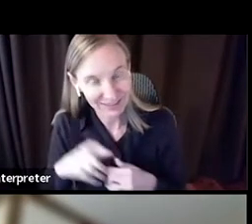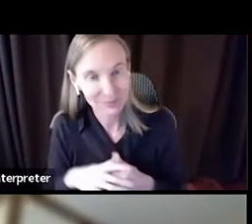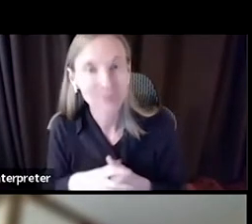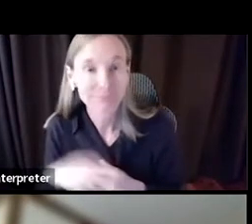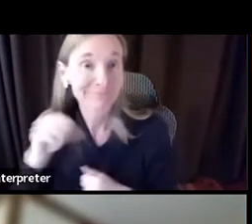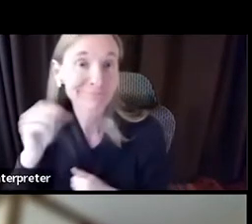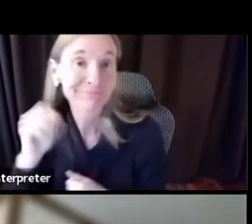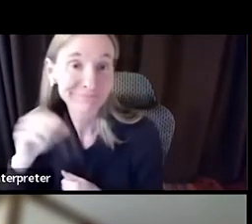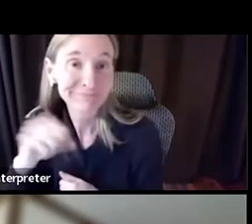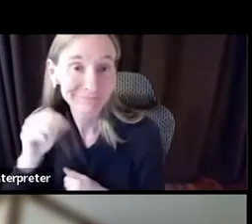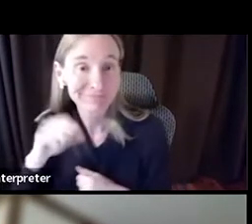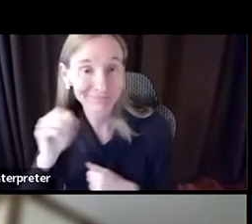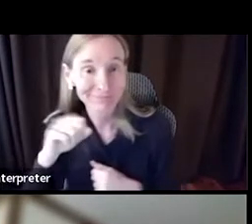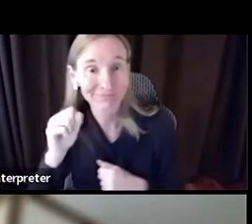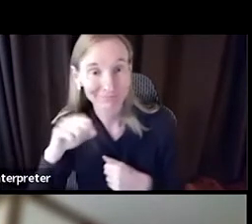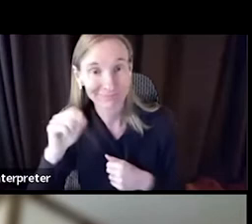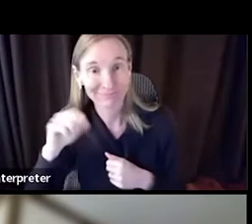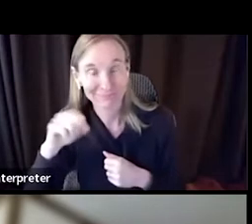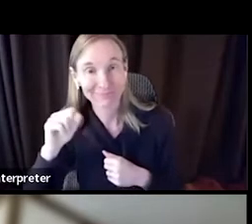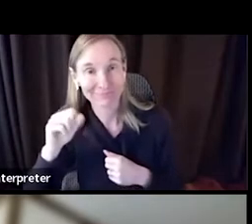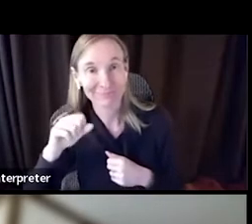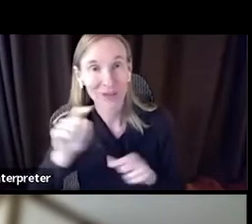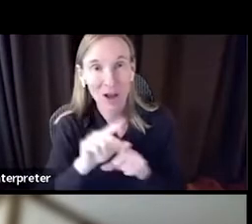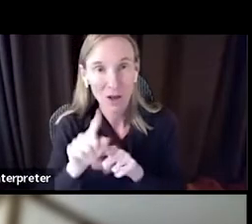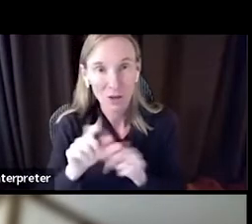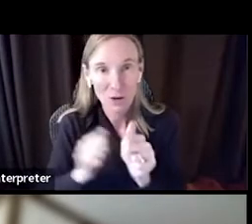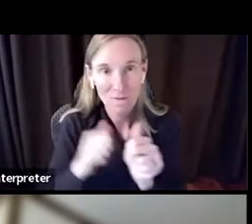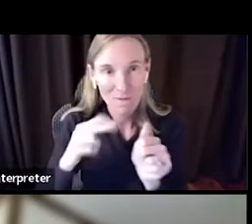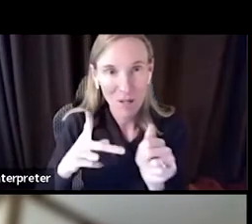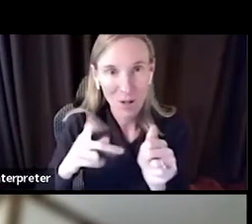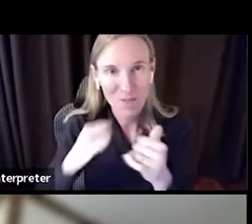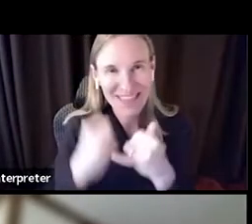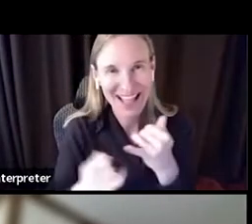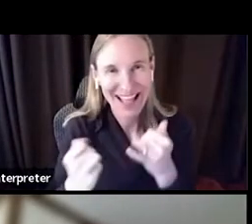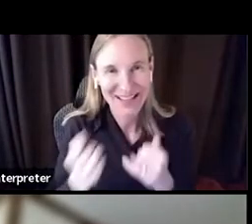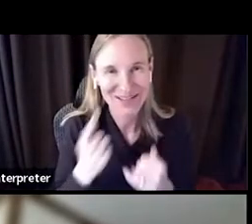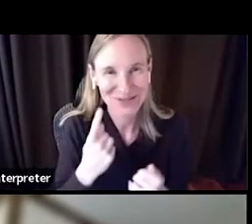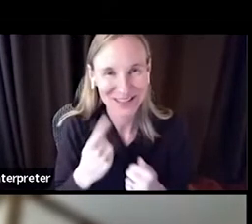Yeah. So I also just wanted to follow, sorry, the last question.